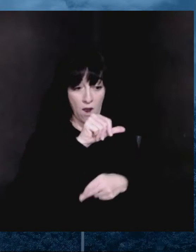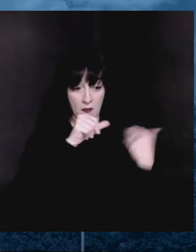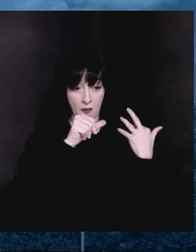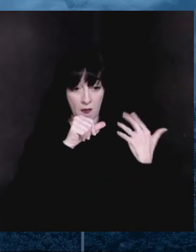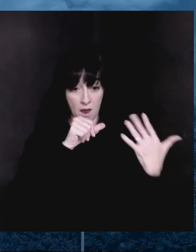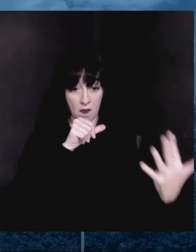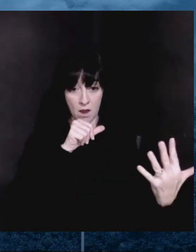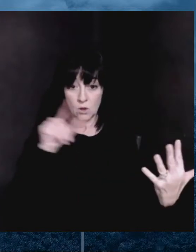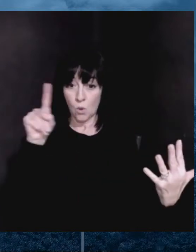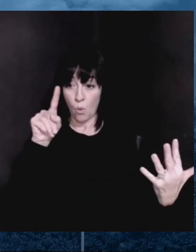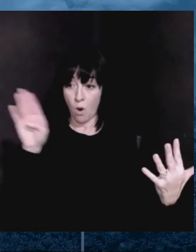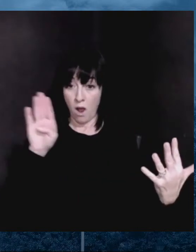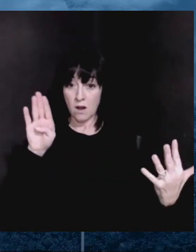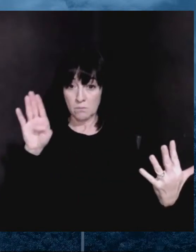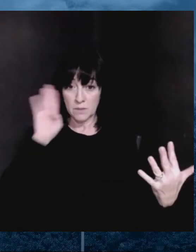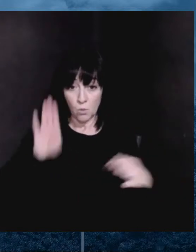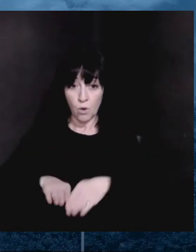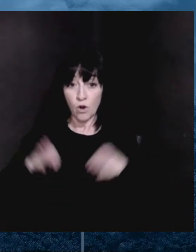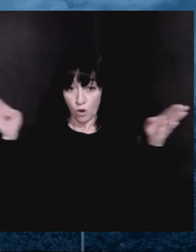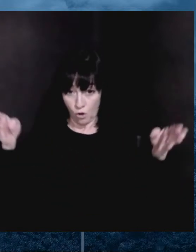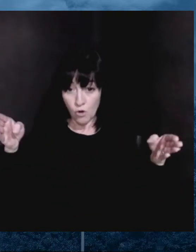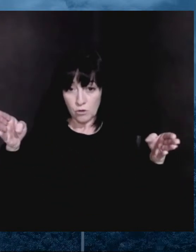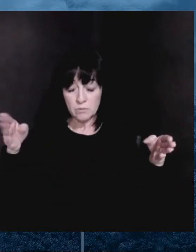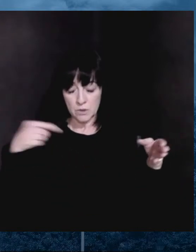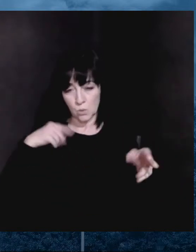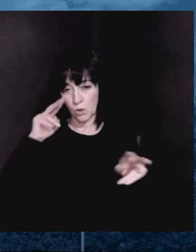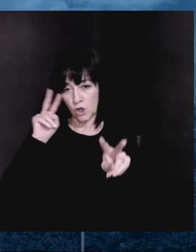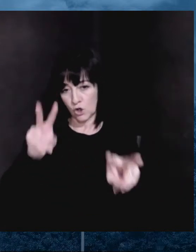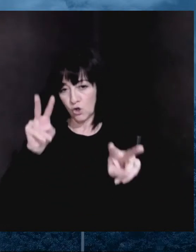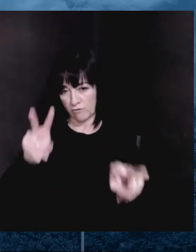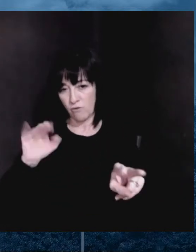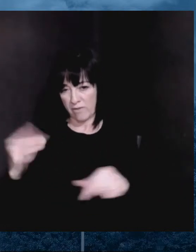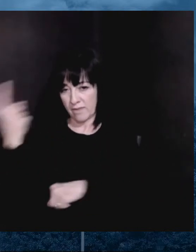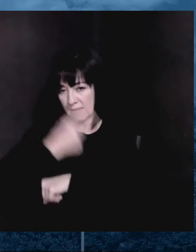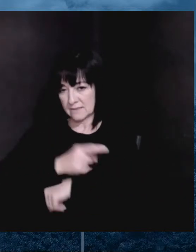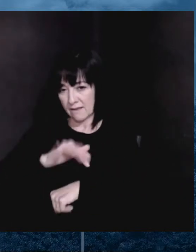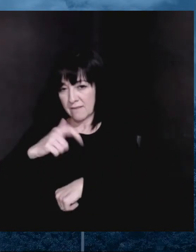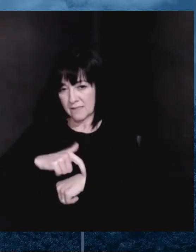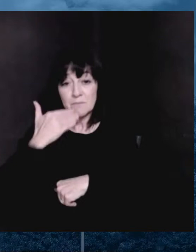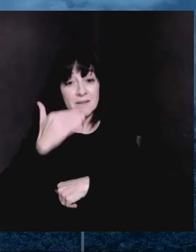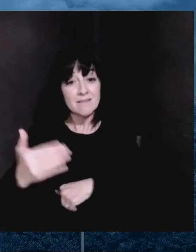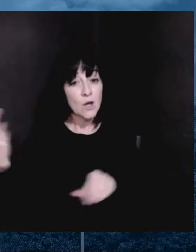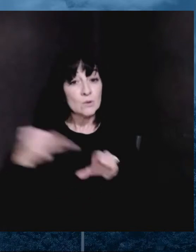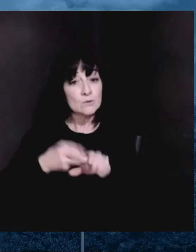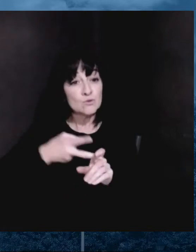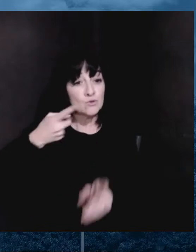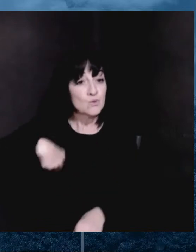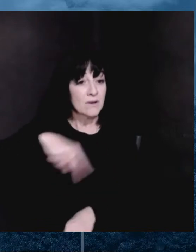number is up. We look forward to that day and that time. Thanks for joining us today.